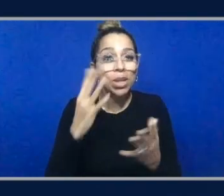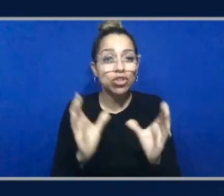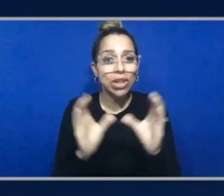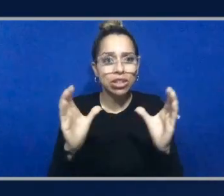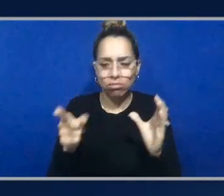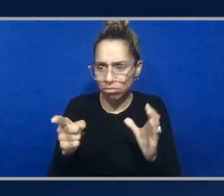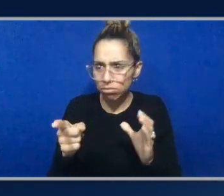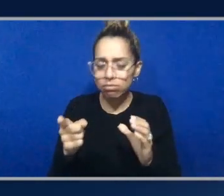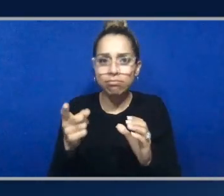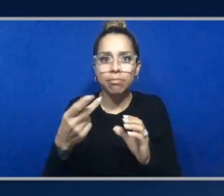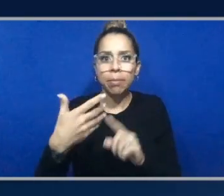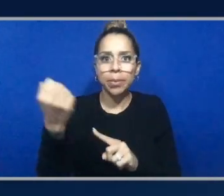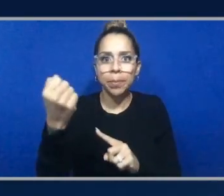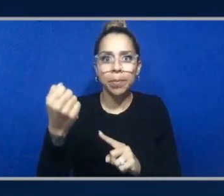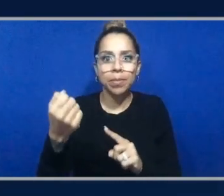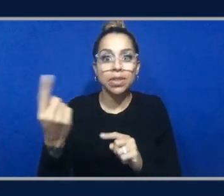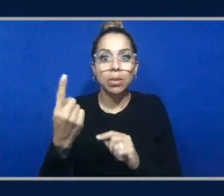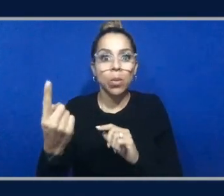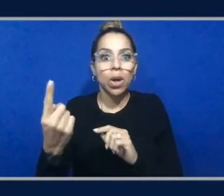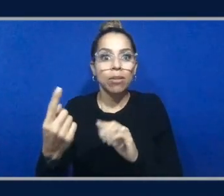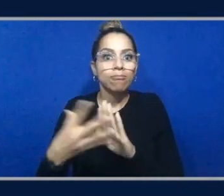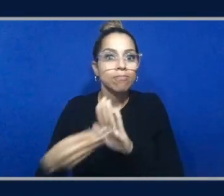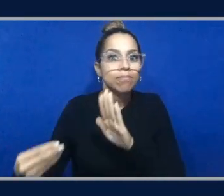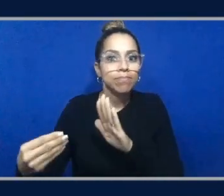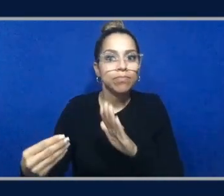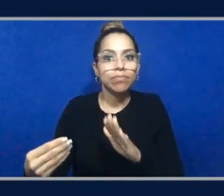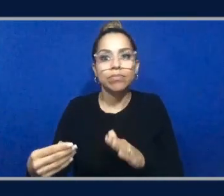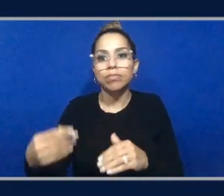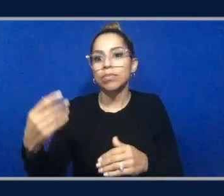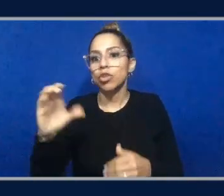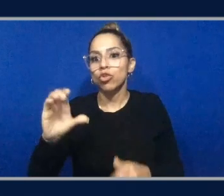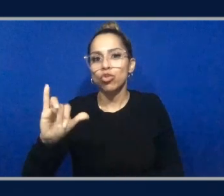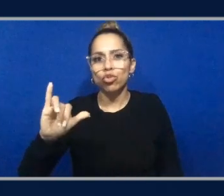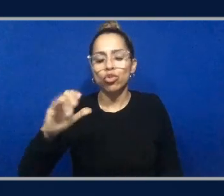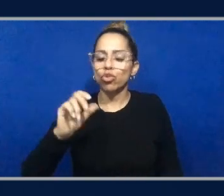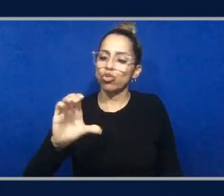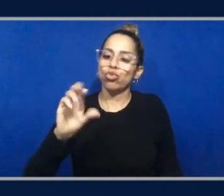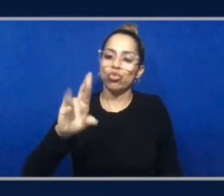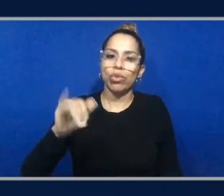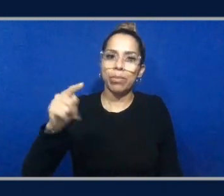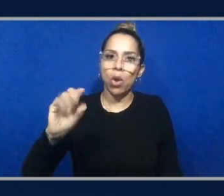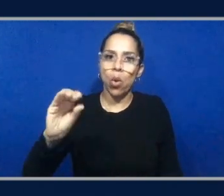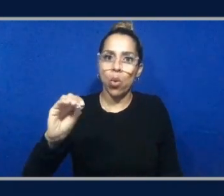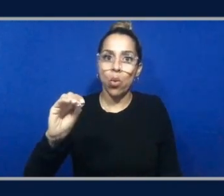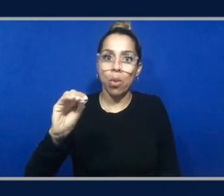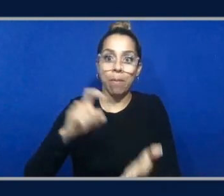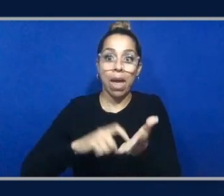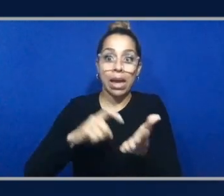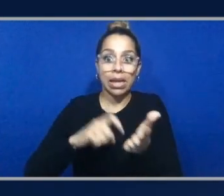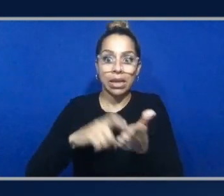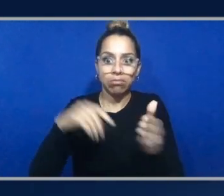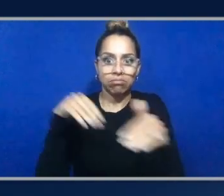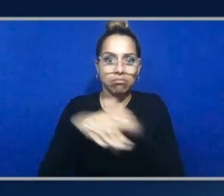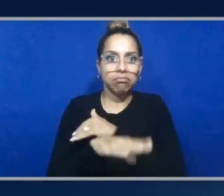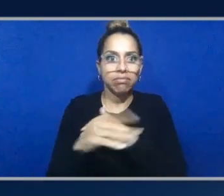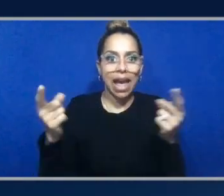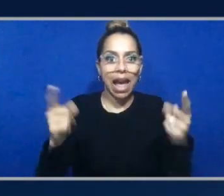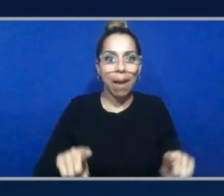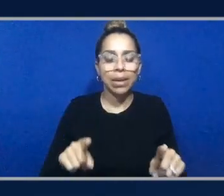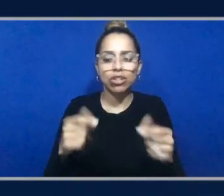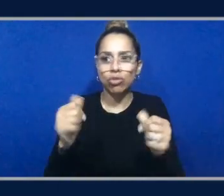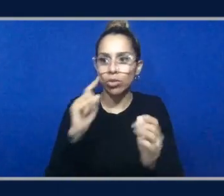happening in your instances. And the goal is to help you detect it as early as possible so you can mitigate it before it will impact your